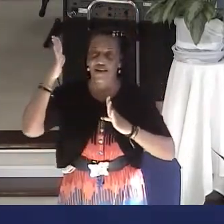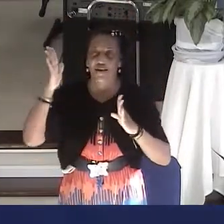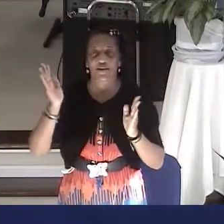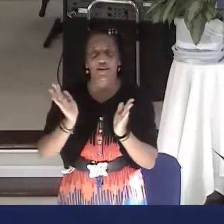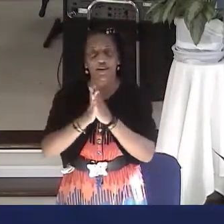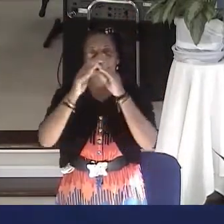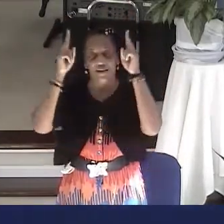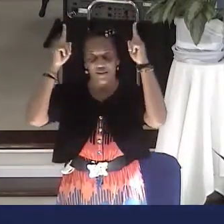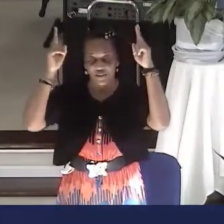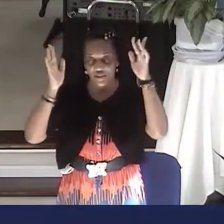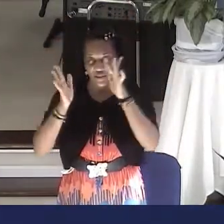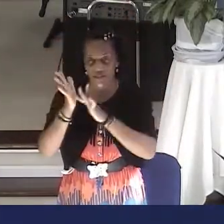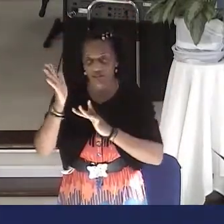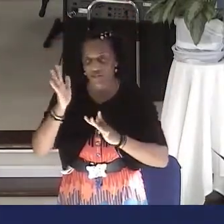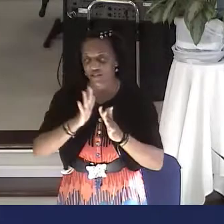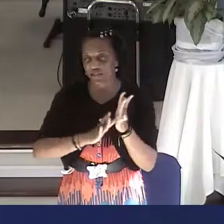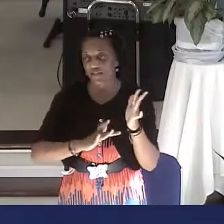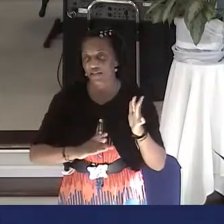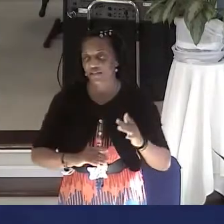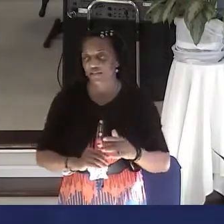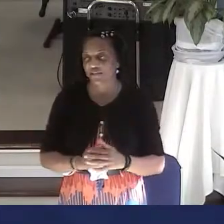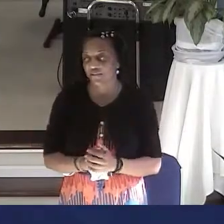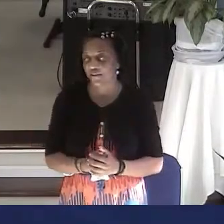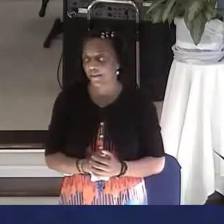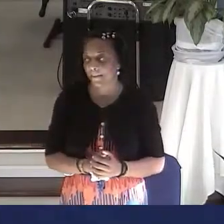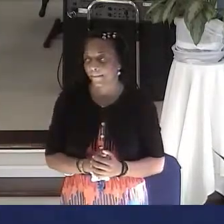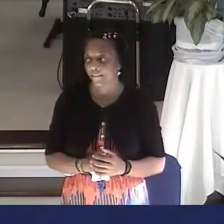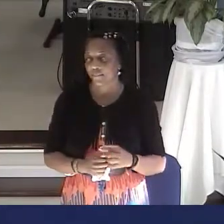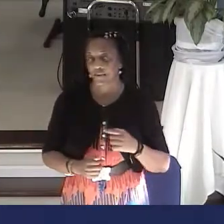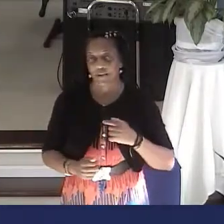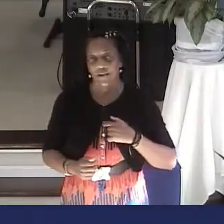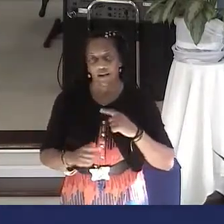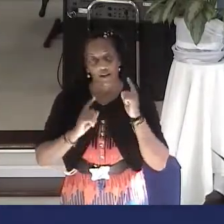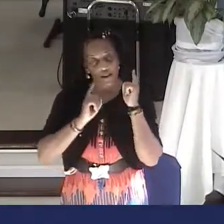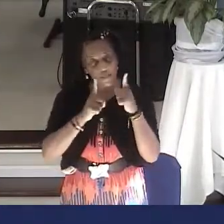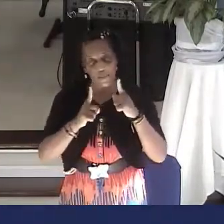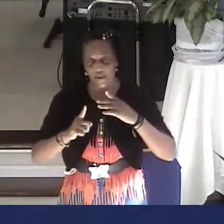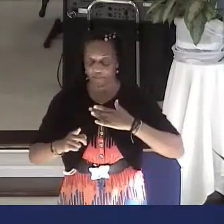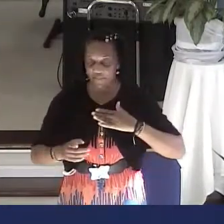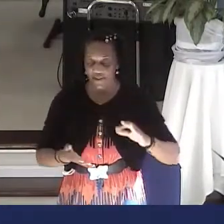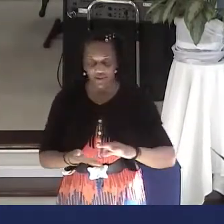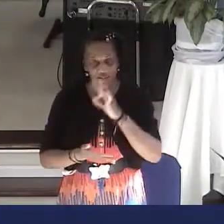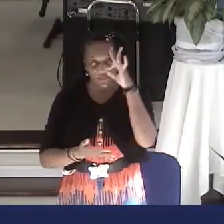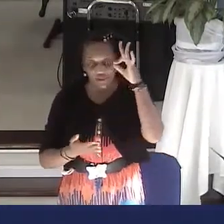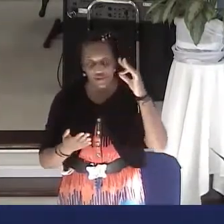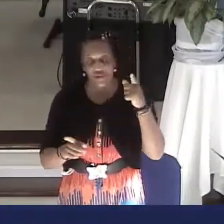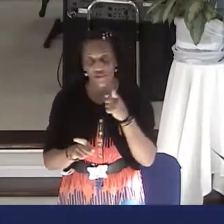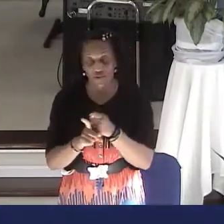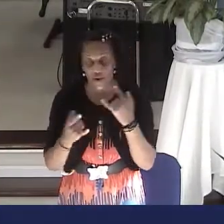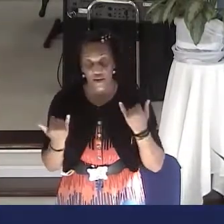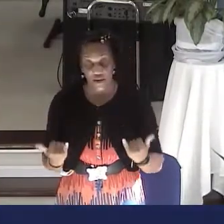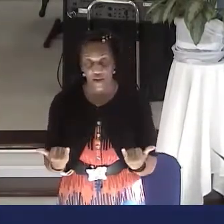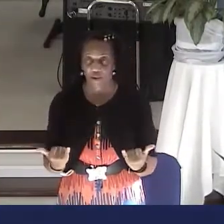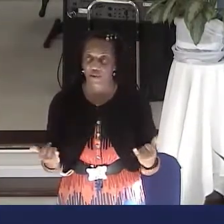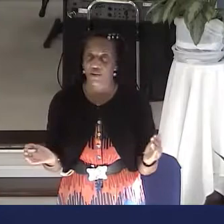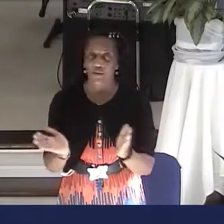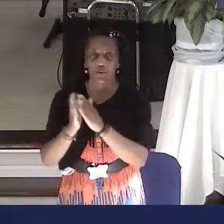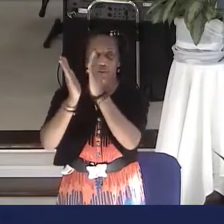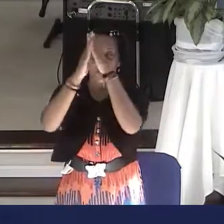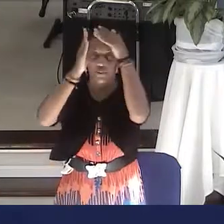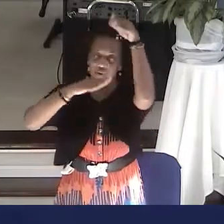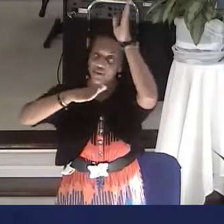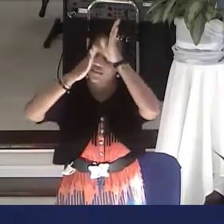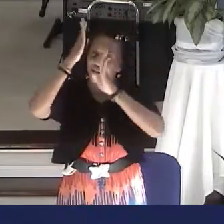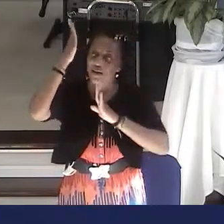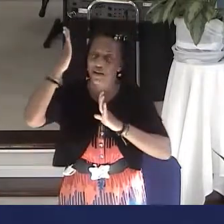Jesus. I command my spirit right now to praise God. I command